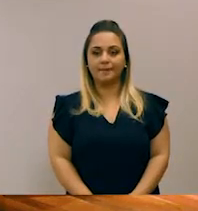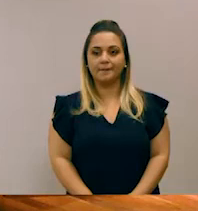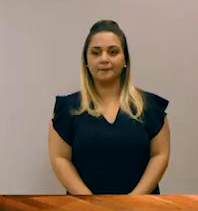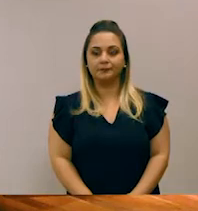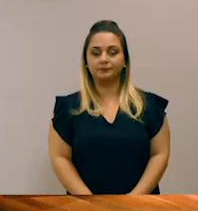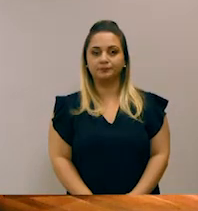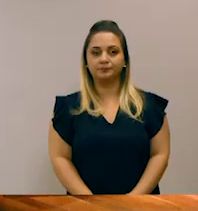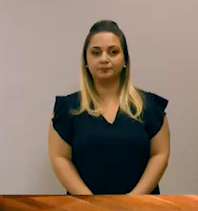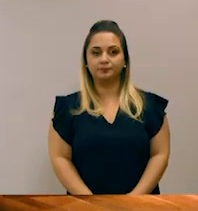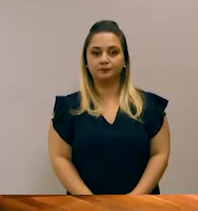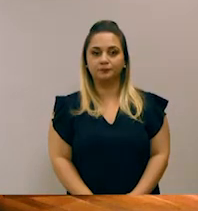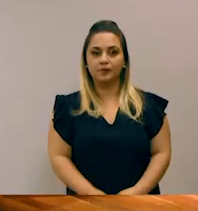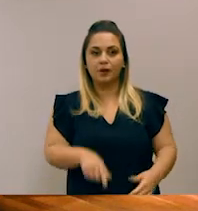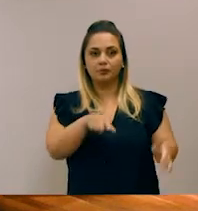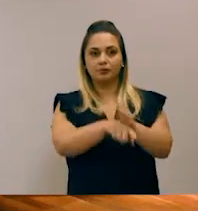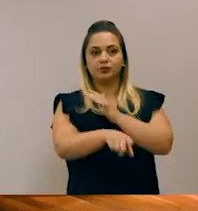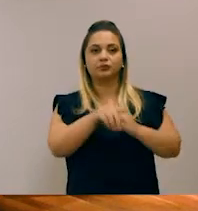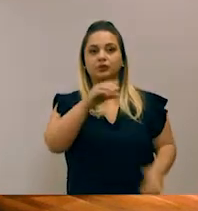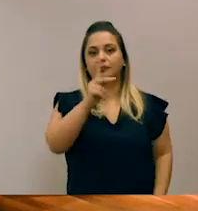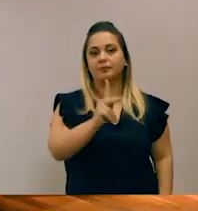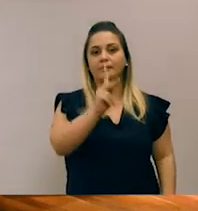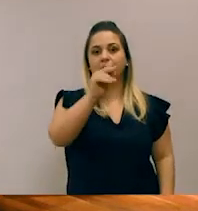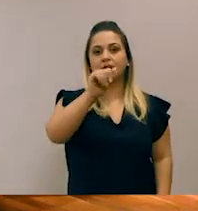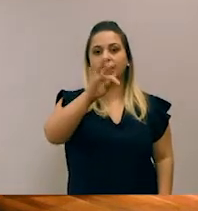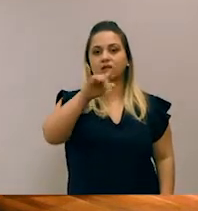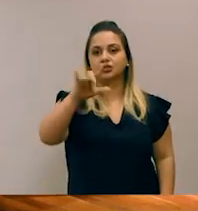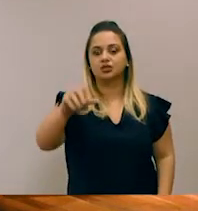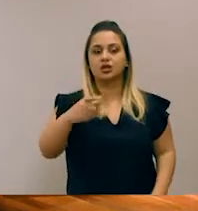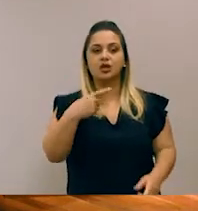Question to Katia.